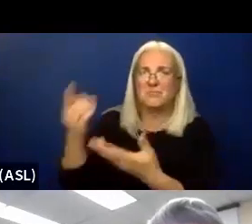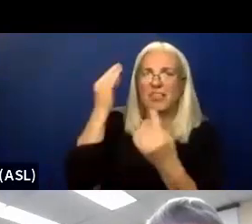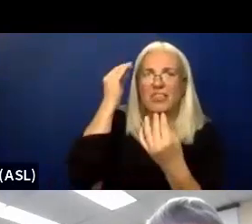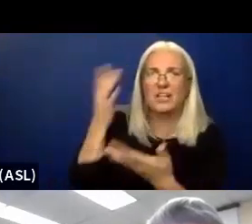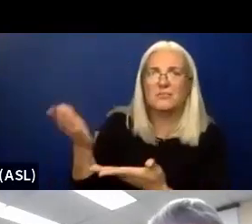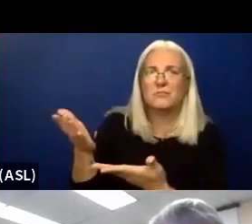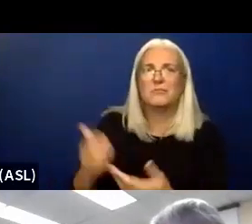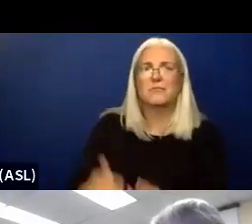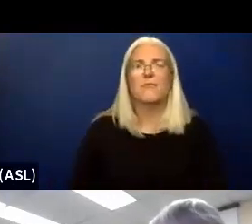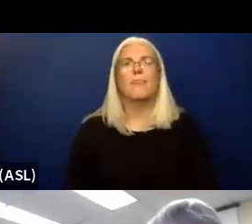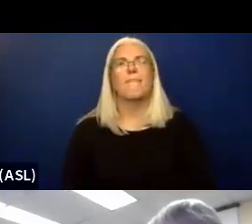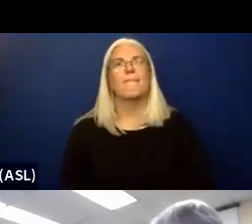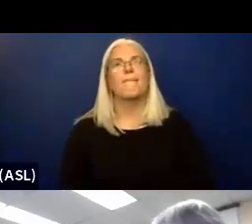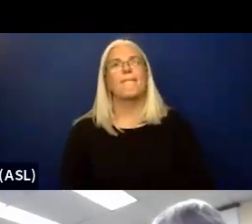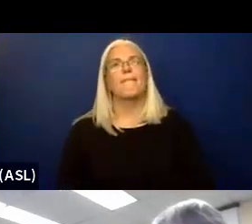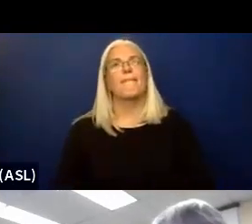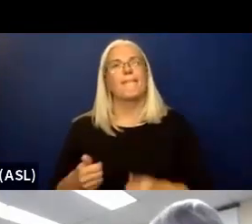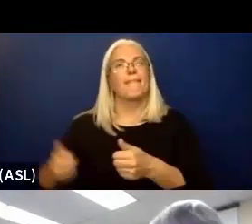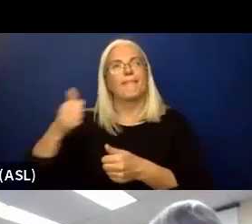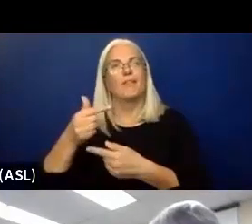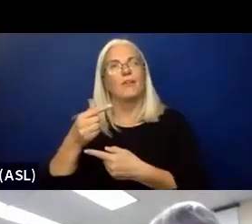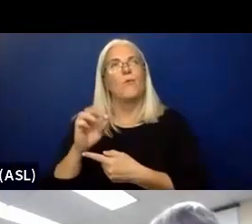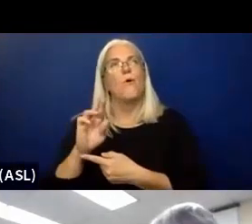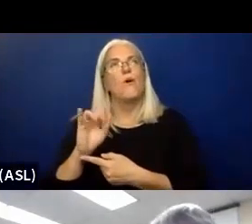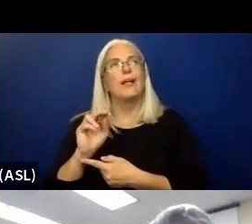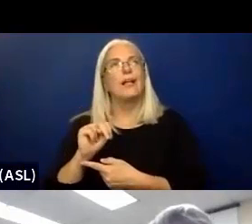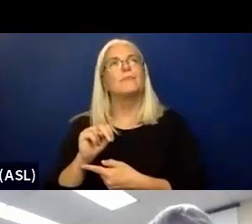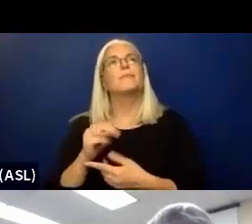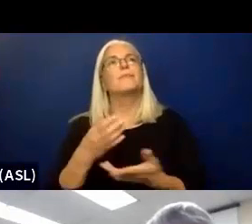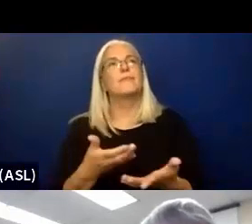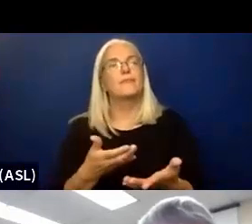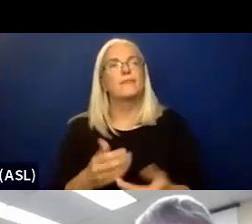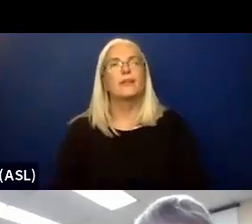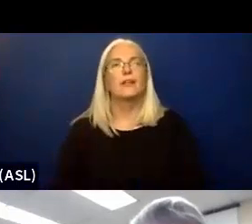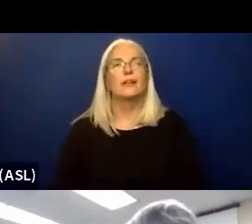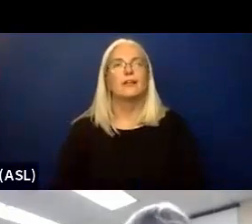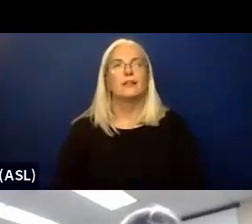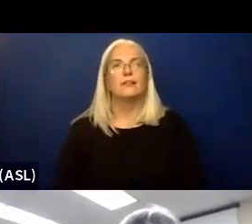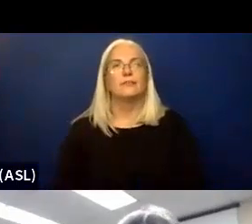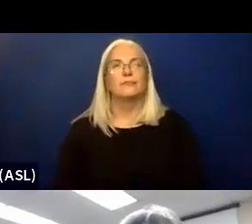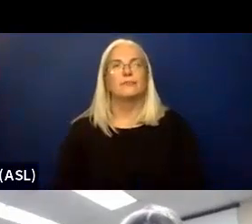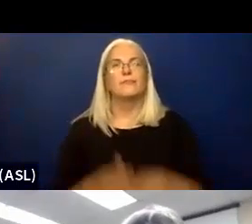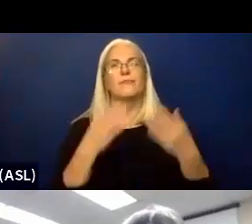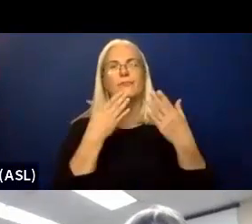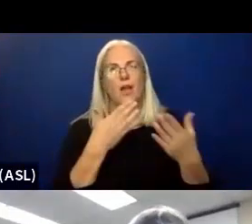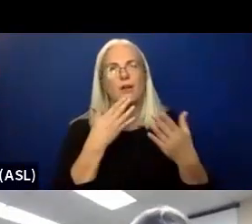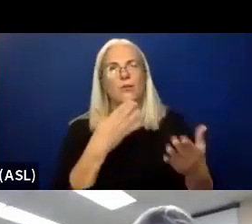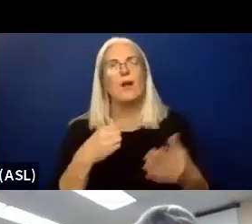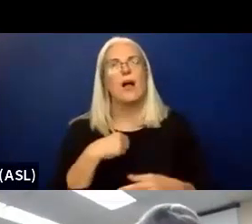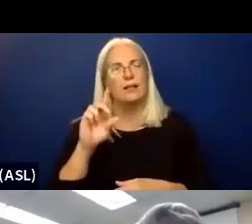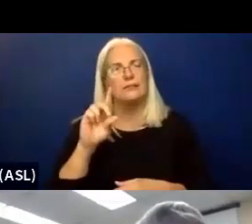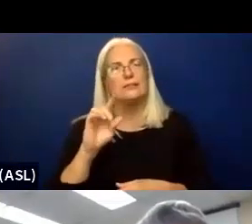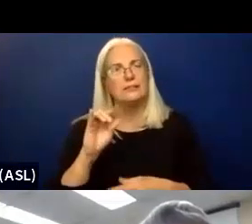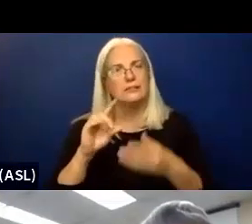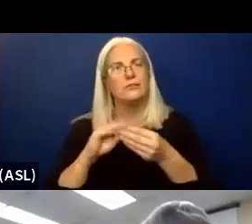Chair Gorin, you're on mute. Thank you. That's what I responded to previously. I'm very aware and very concerned about the impact